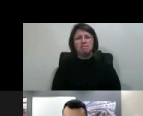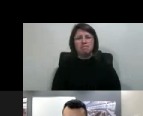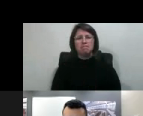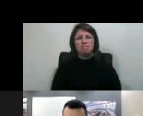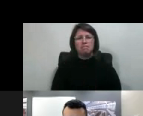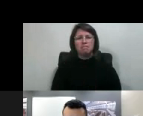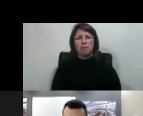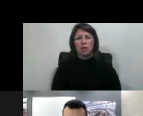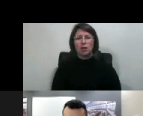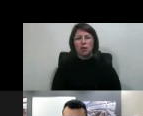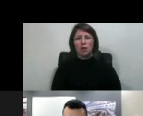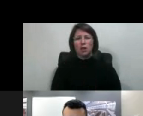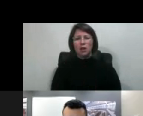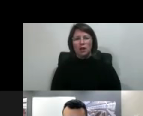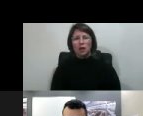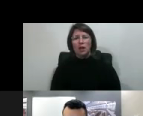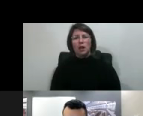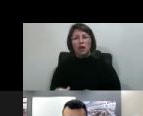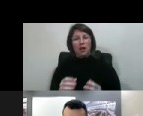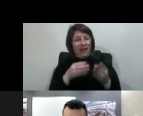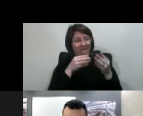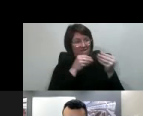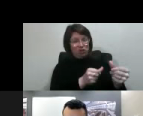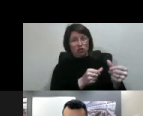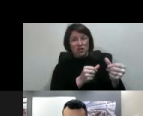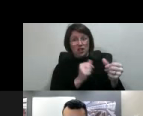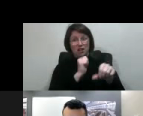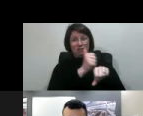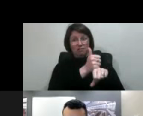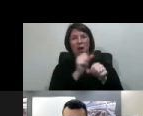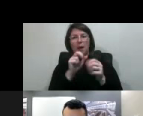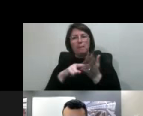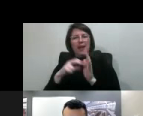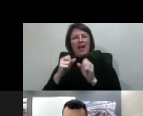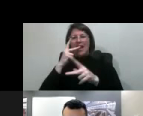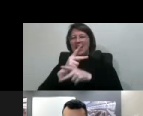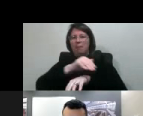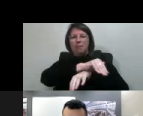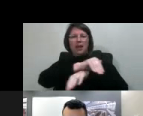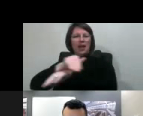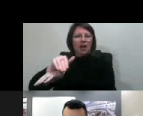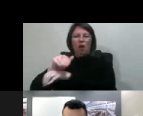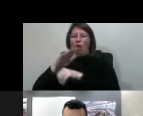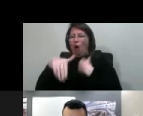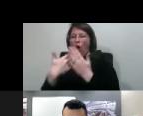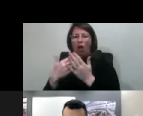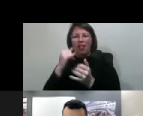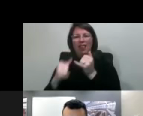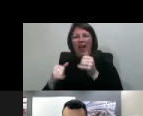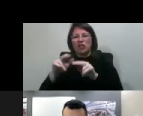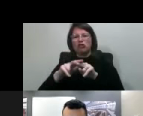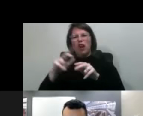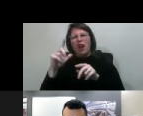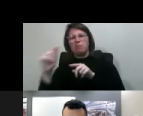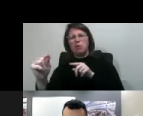by drawing out some of the efficiencies I mentioned, we're able to keep a later service where on every line, the last train will be leaving Boston around